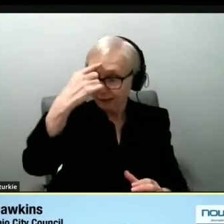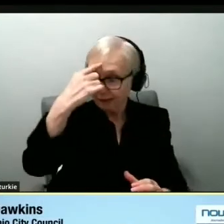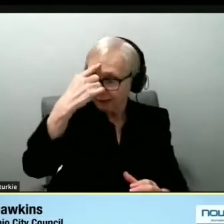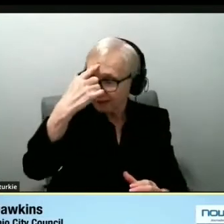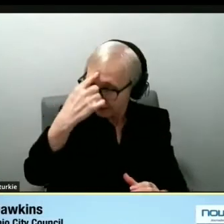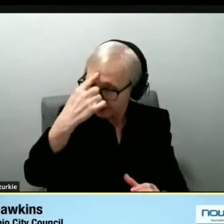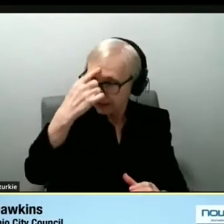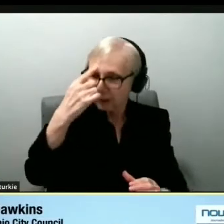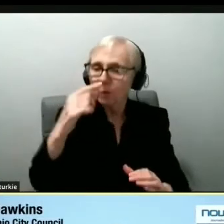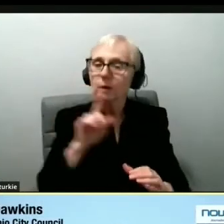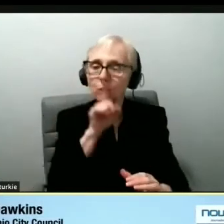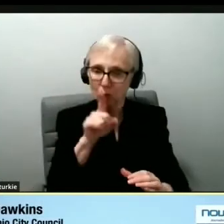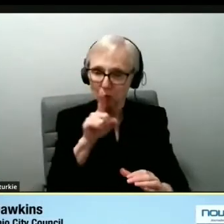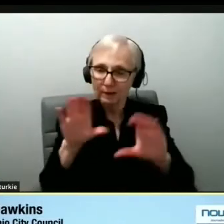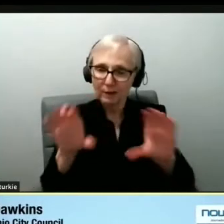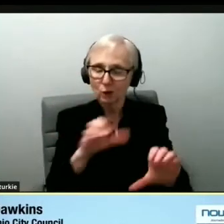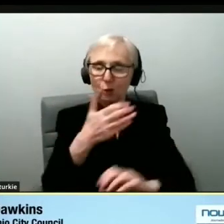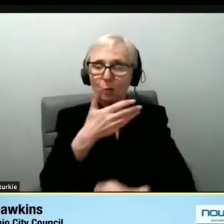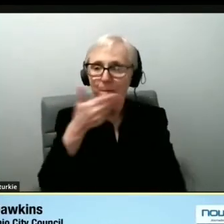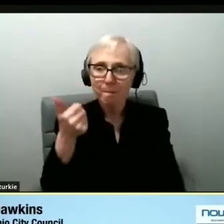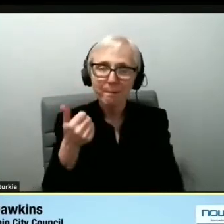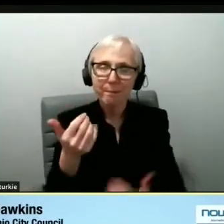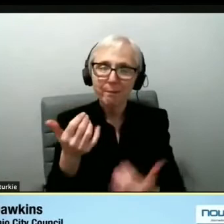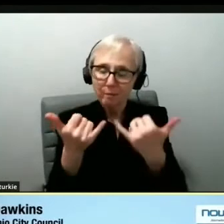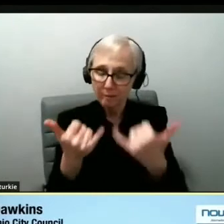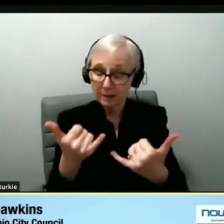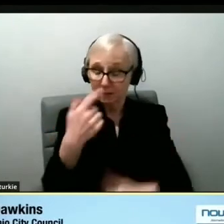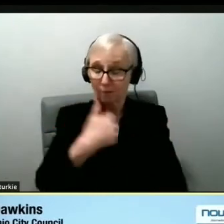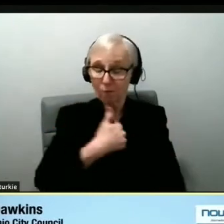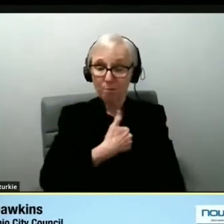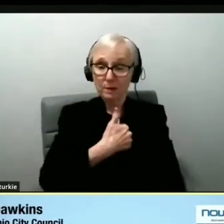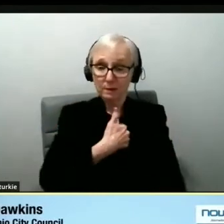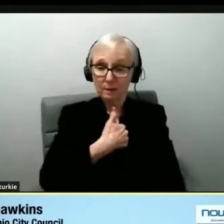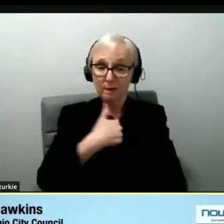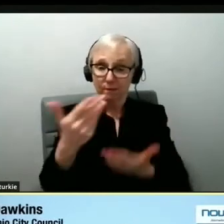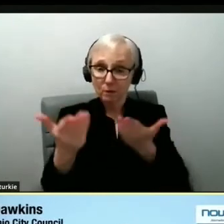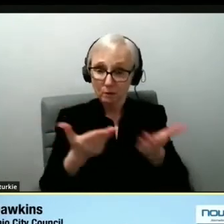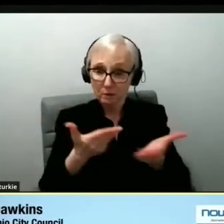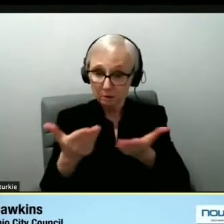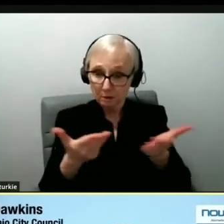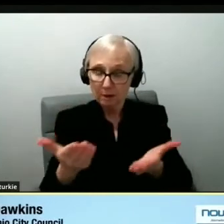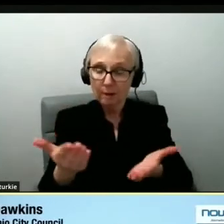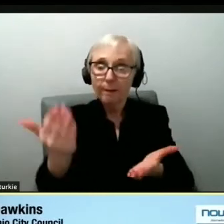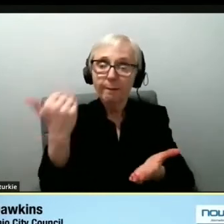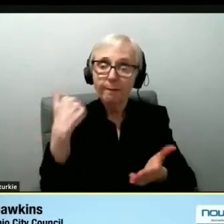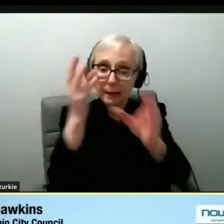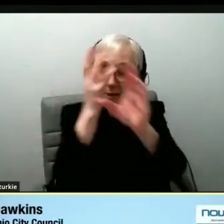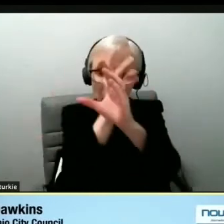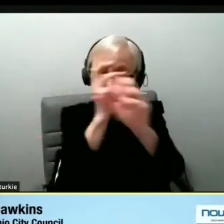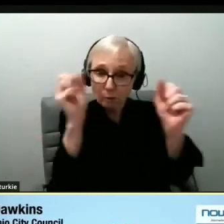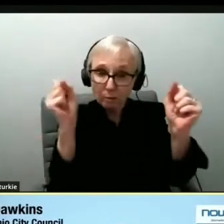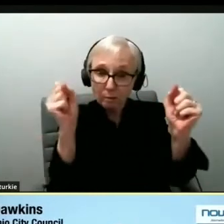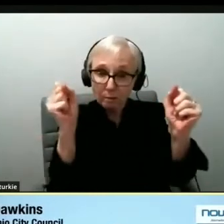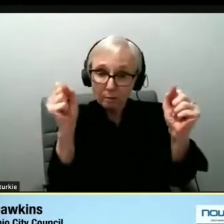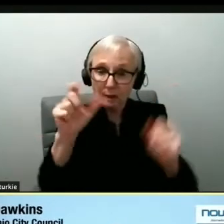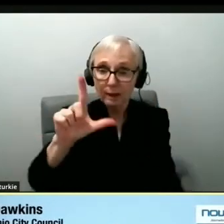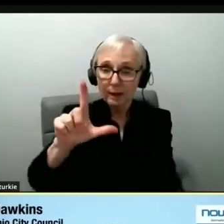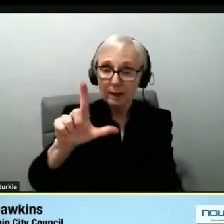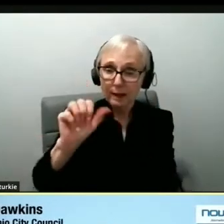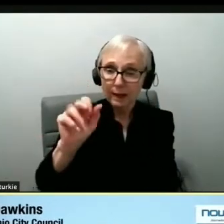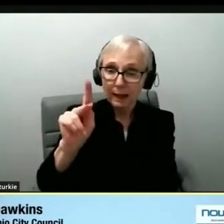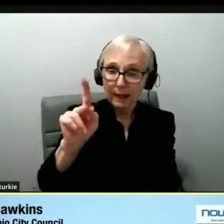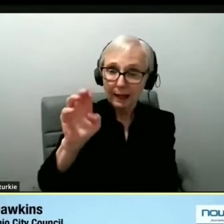can really do better now. As for myself, I have served as the past president of Lakeside